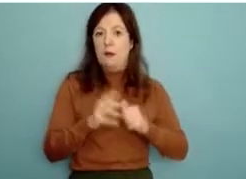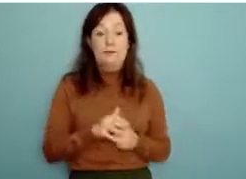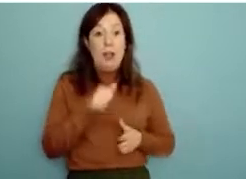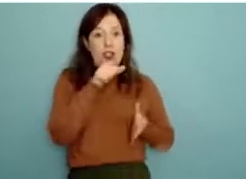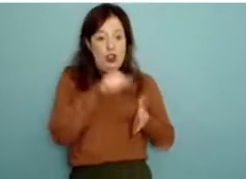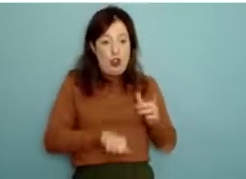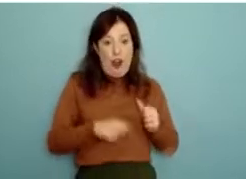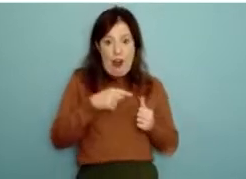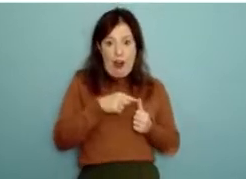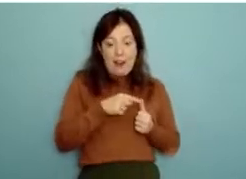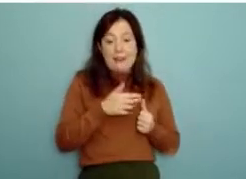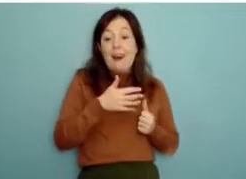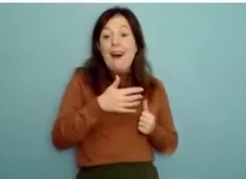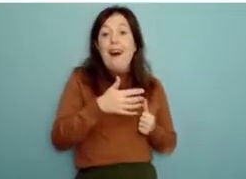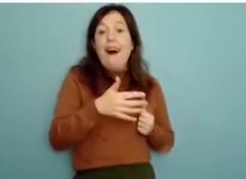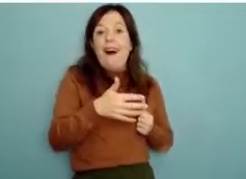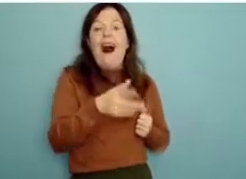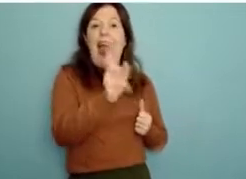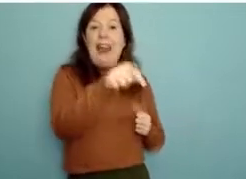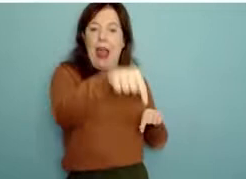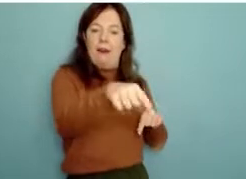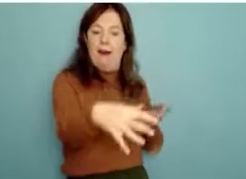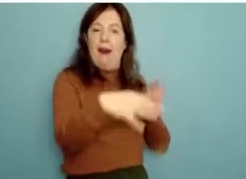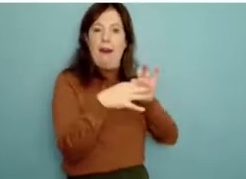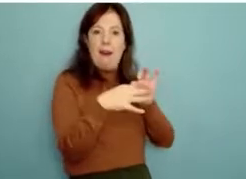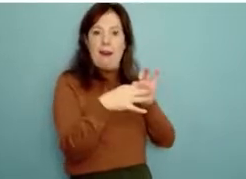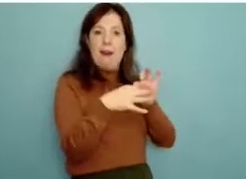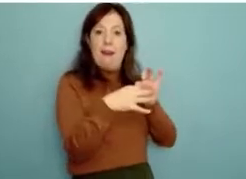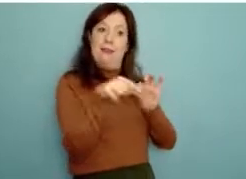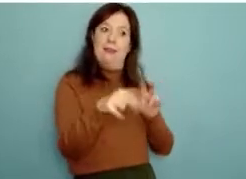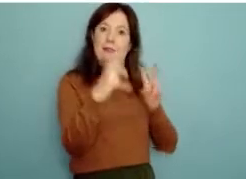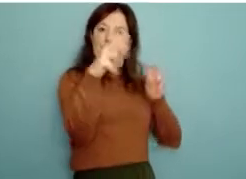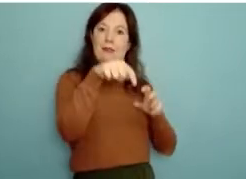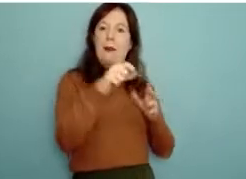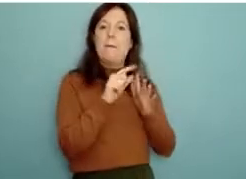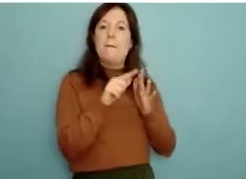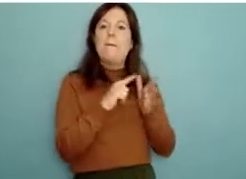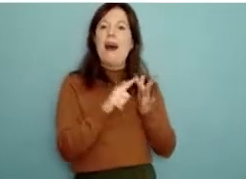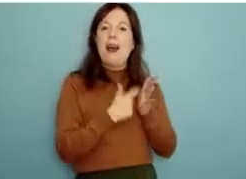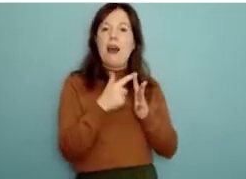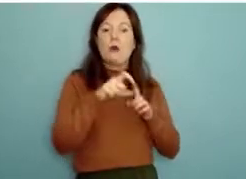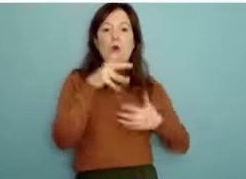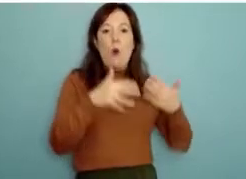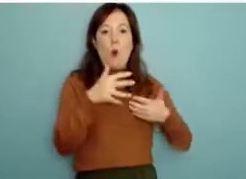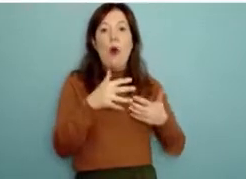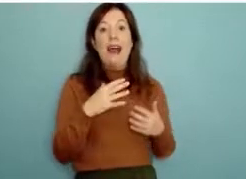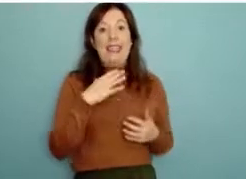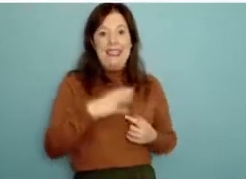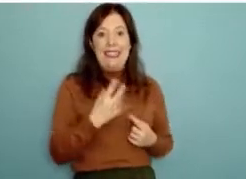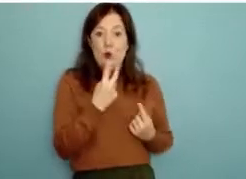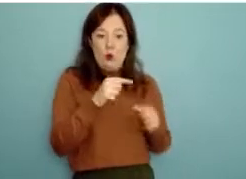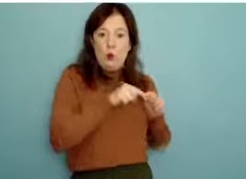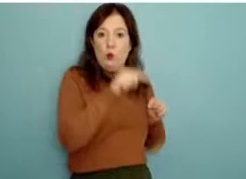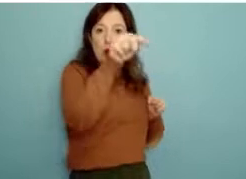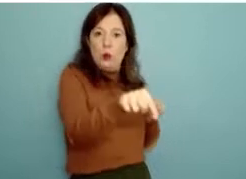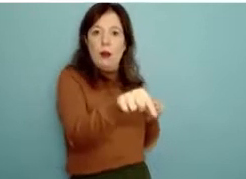take later on to see if there's been any kind of major changes. So, and that you need those two paired scores to first of all see if you've had